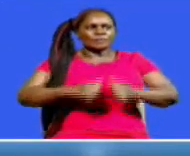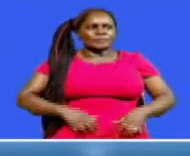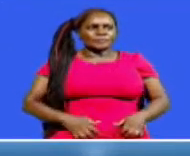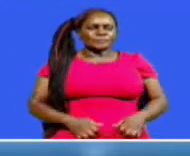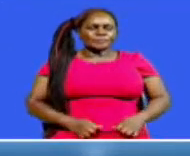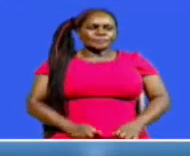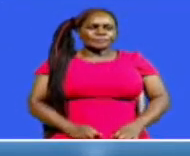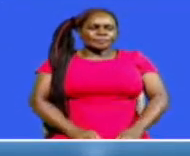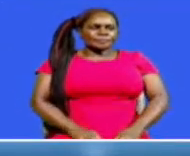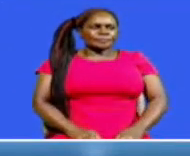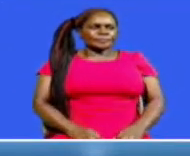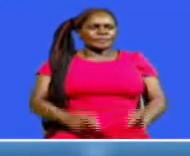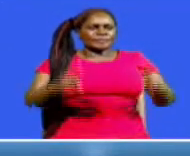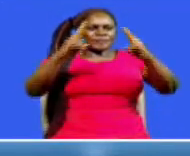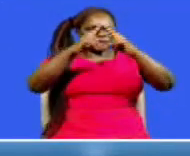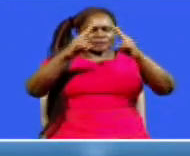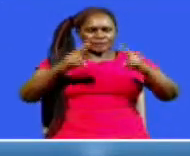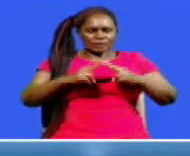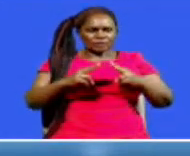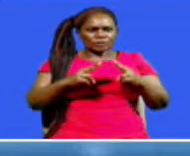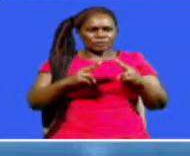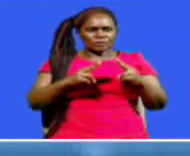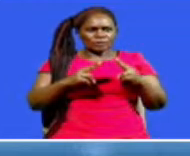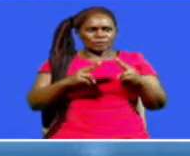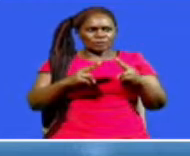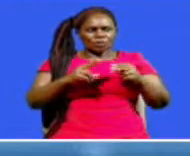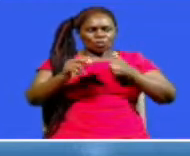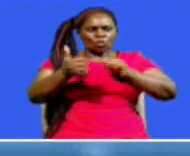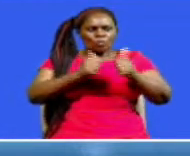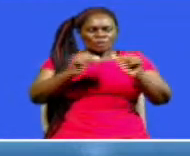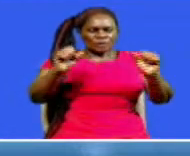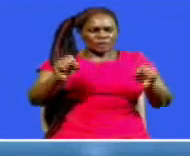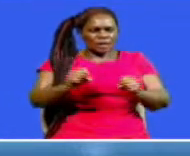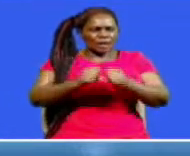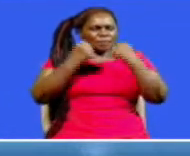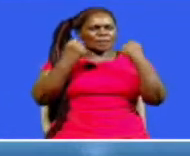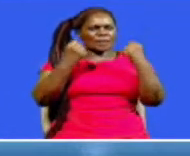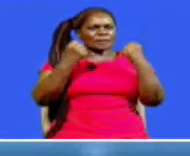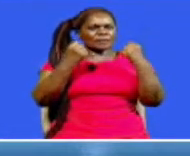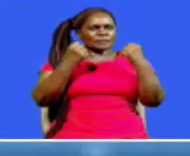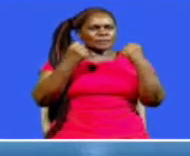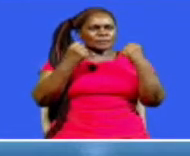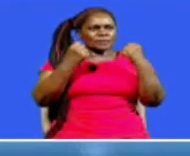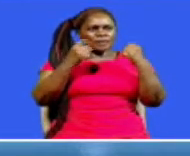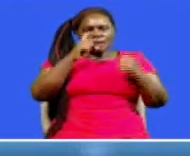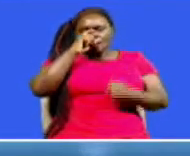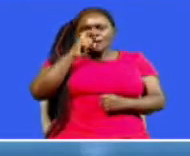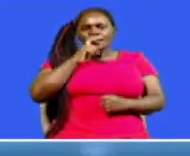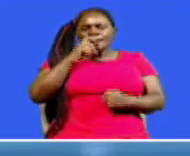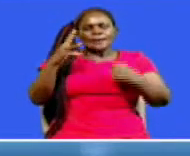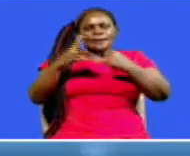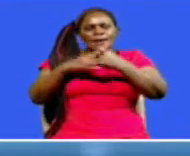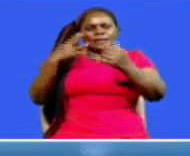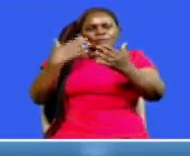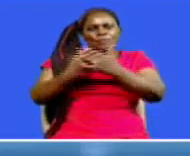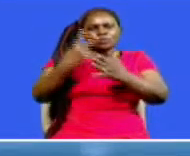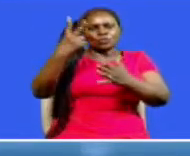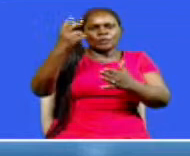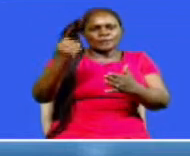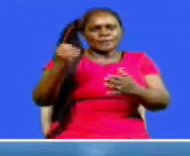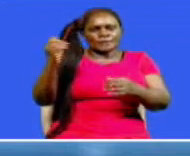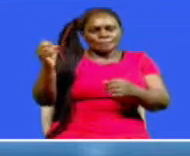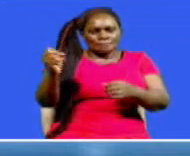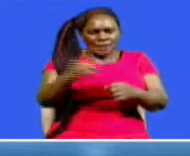Tong IL Moo Doo International Martial Arts Competition that will be held in Aga Khan Academy from the 9th to the 20th